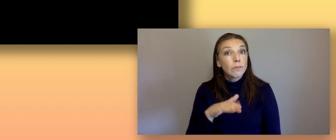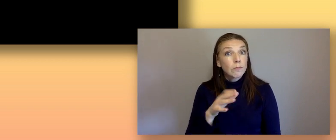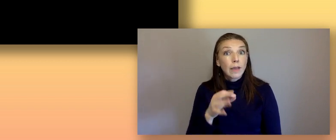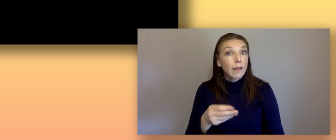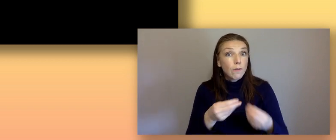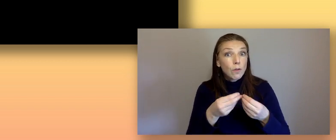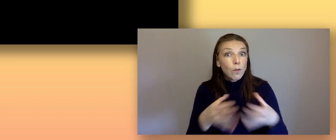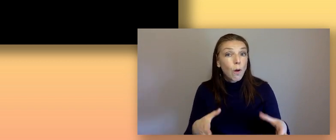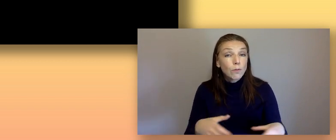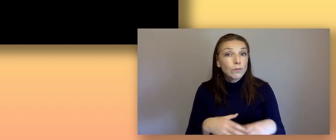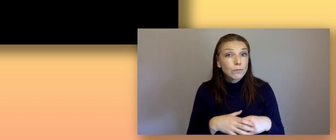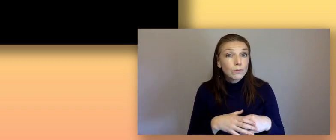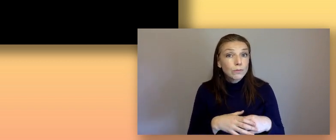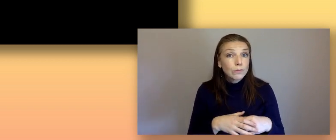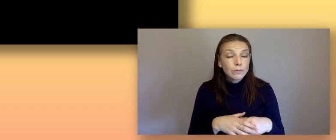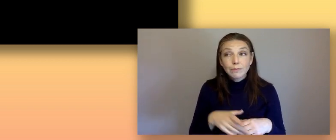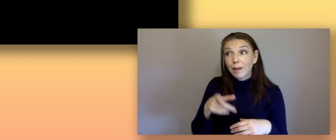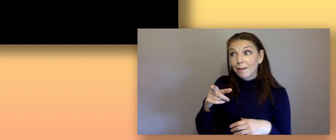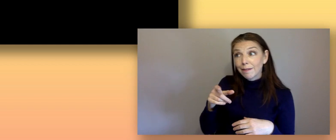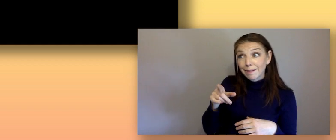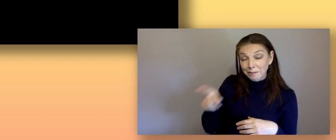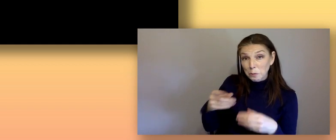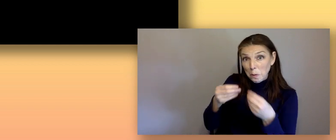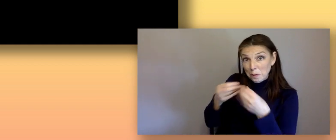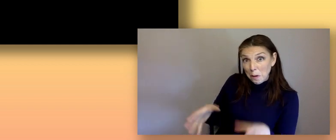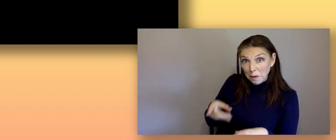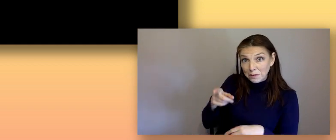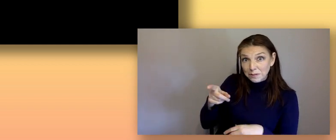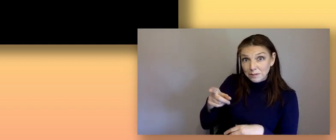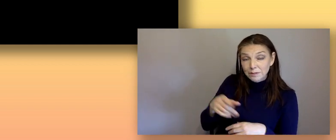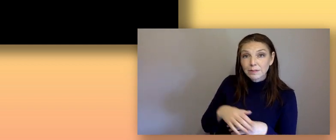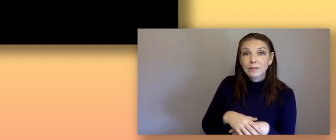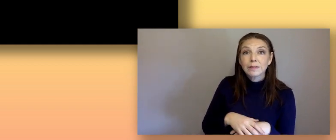Hey, if you get lost, If you get lost.